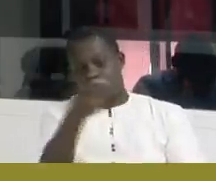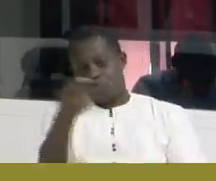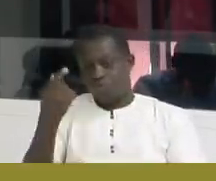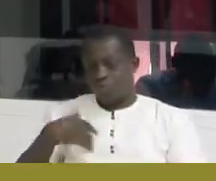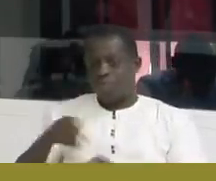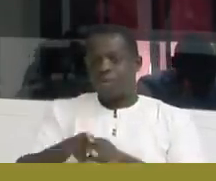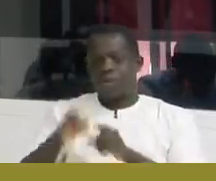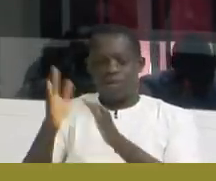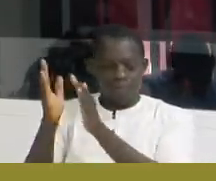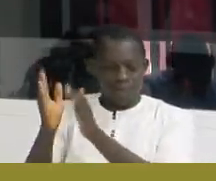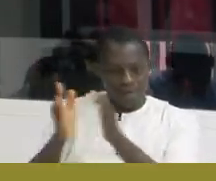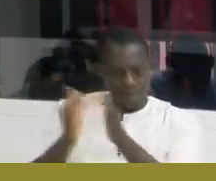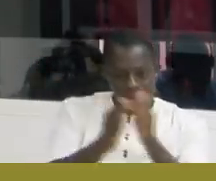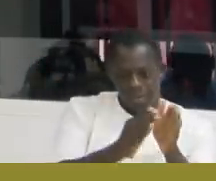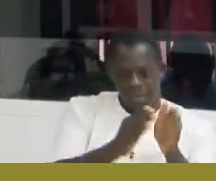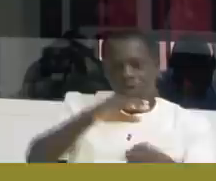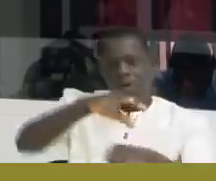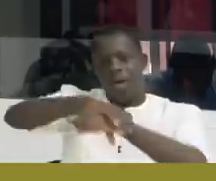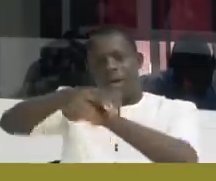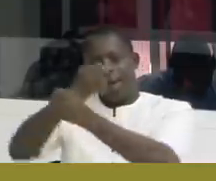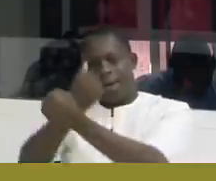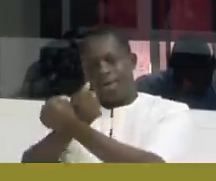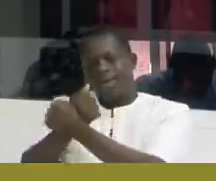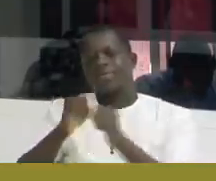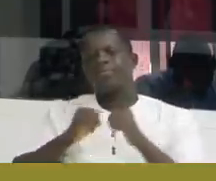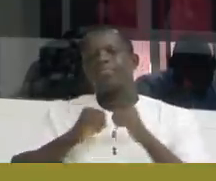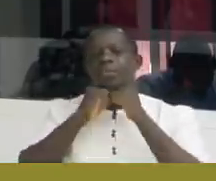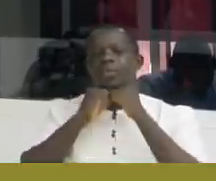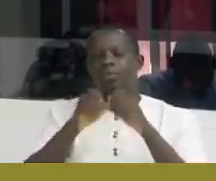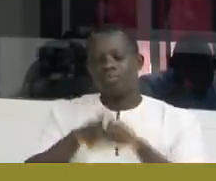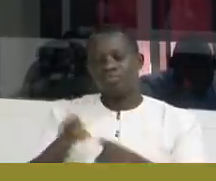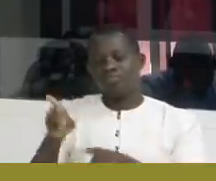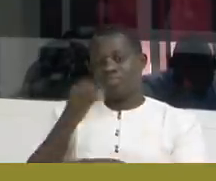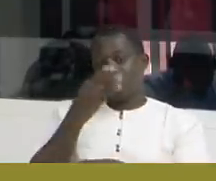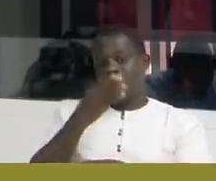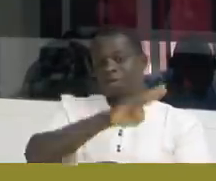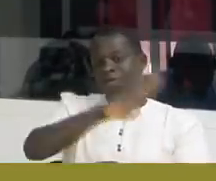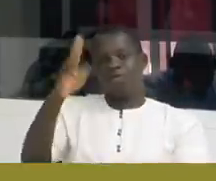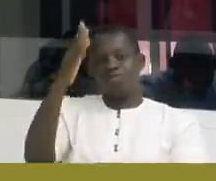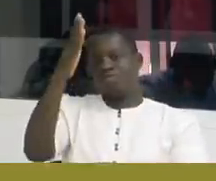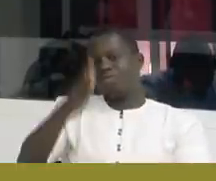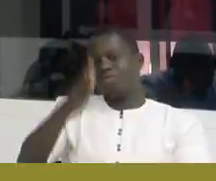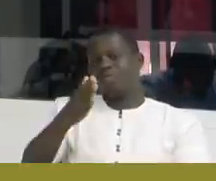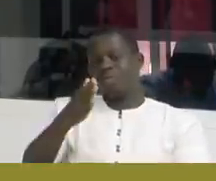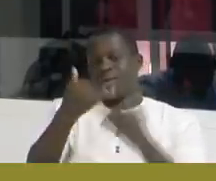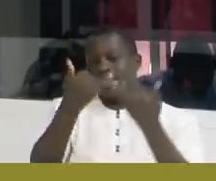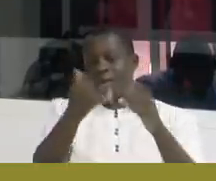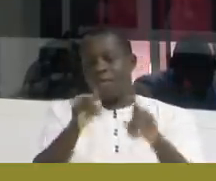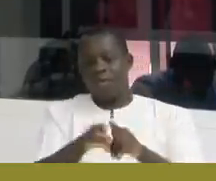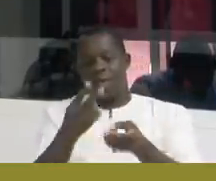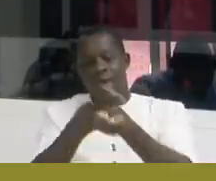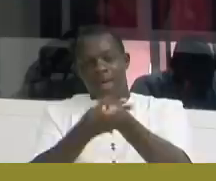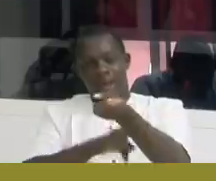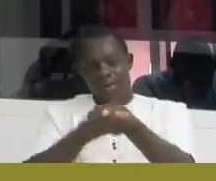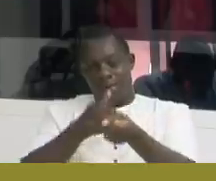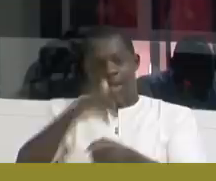to arrest Sanasabali. That is not true. The ram that I'm aware of is what I have